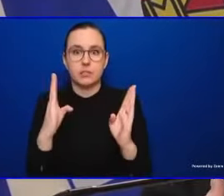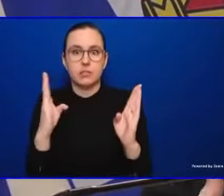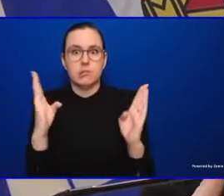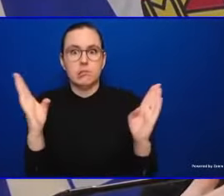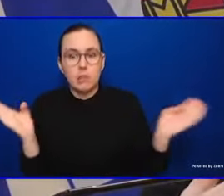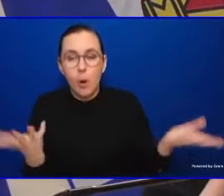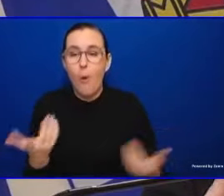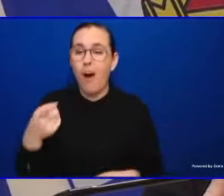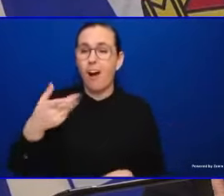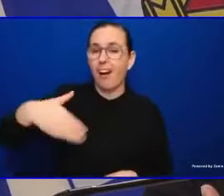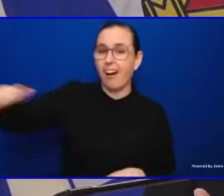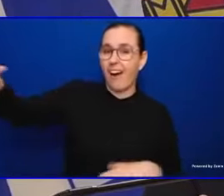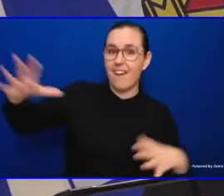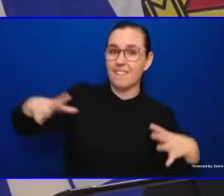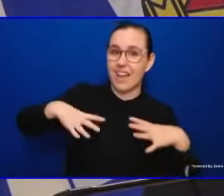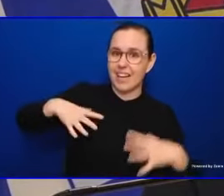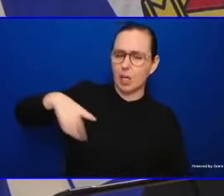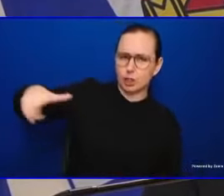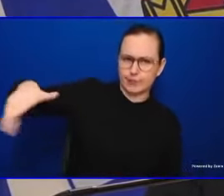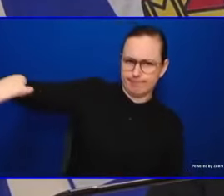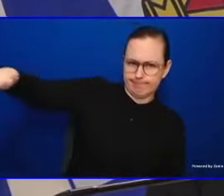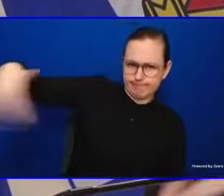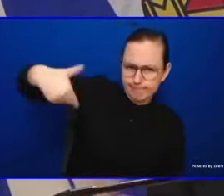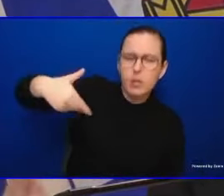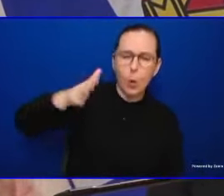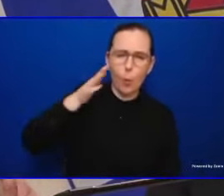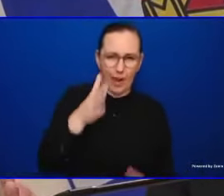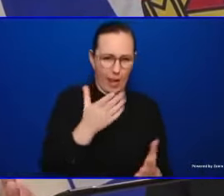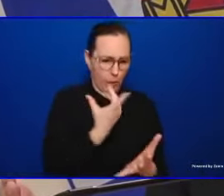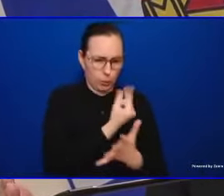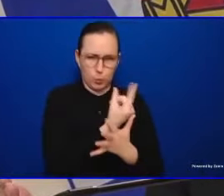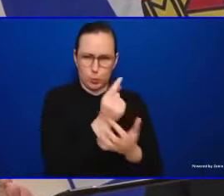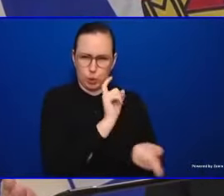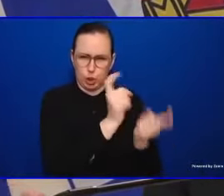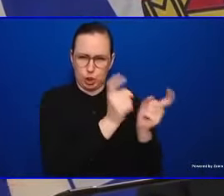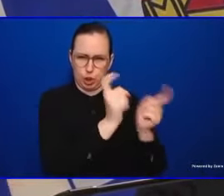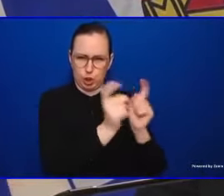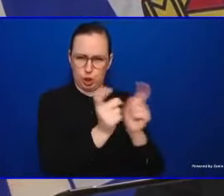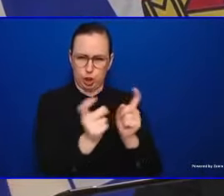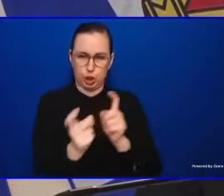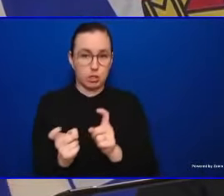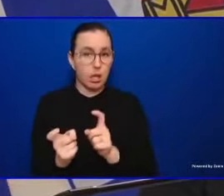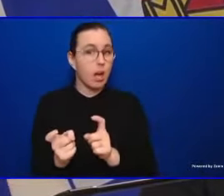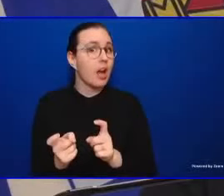manage when people are off ill as COVID is spreading through the community.